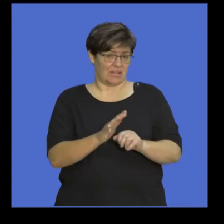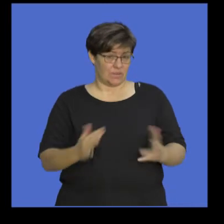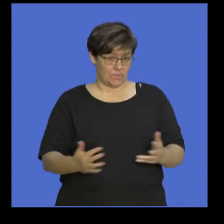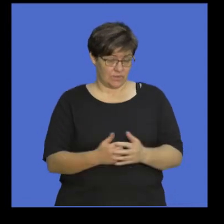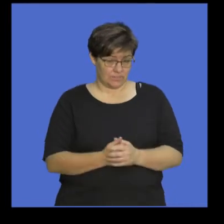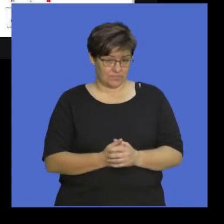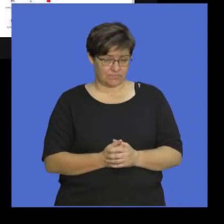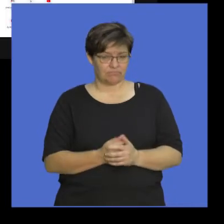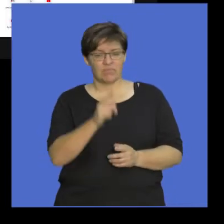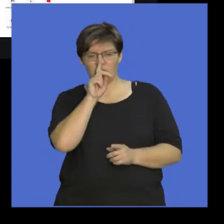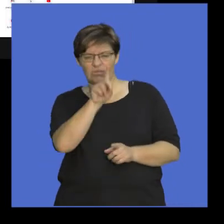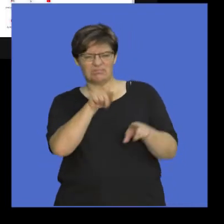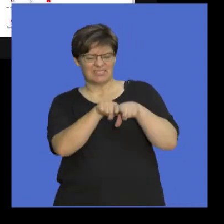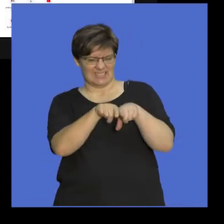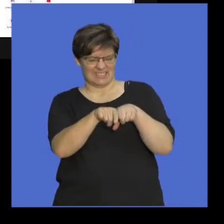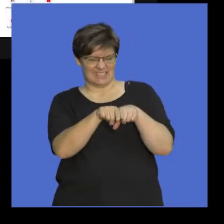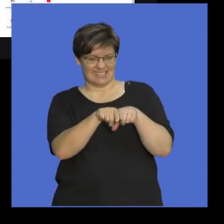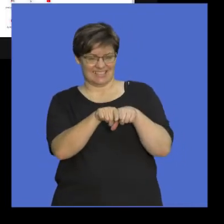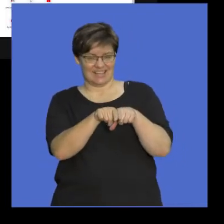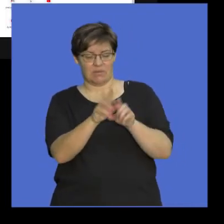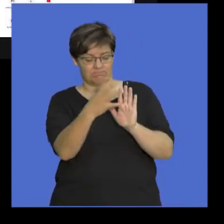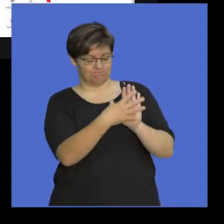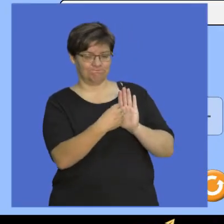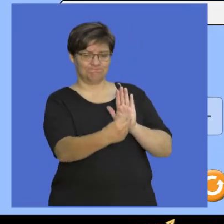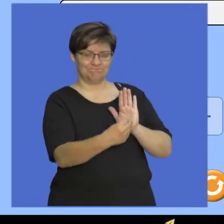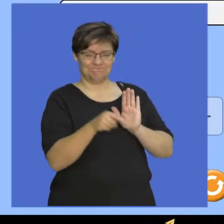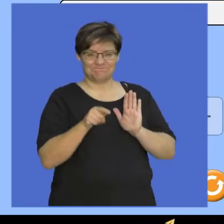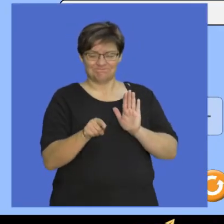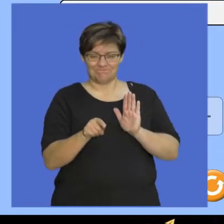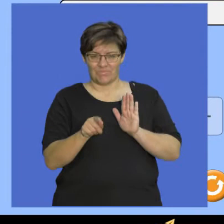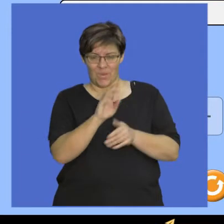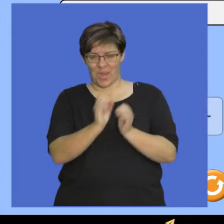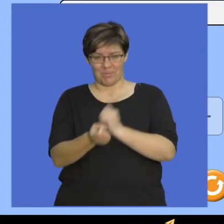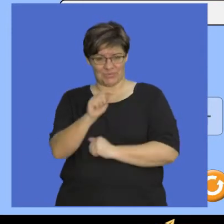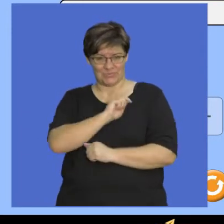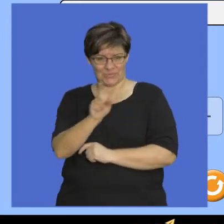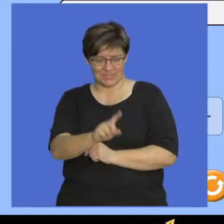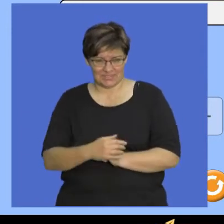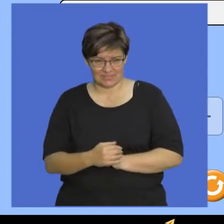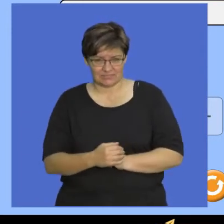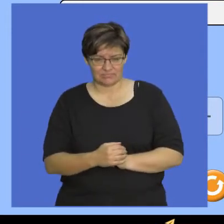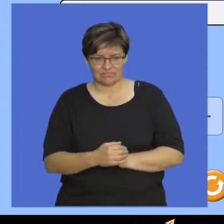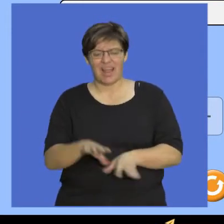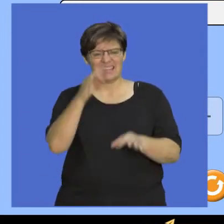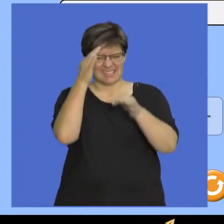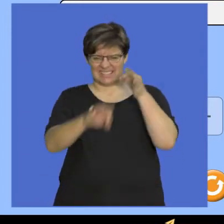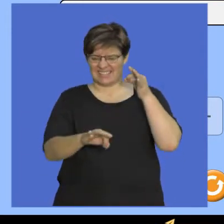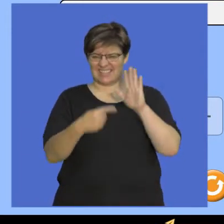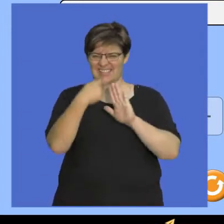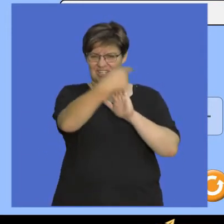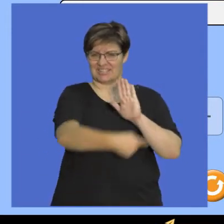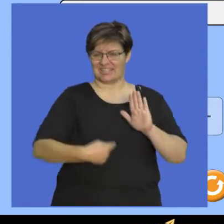our simulation and actually model that and see what happens, okay? So we've got a simple circuit here with